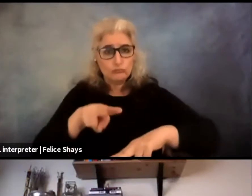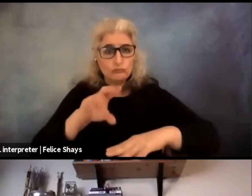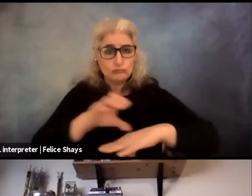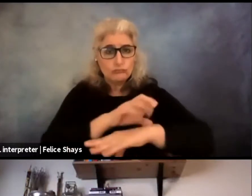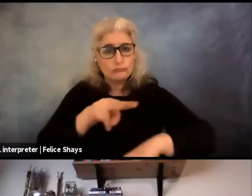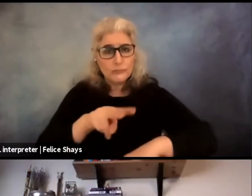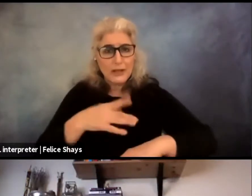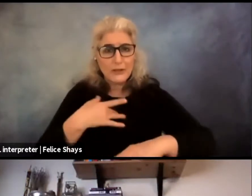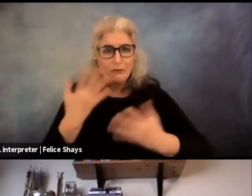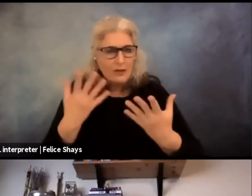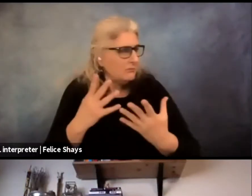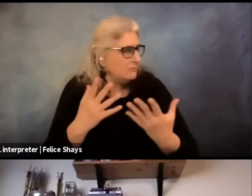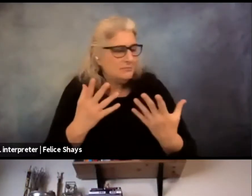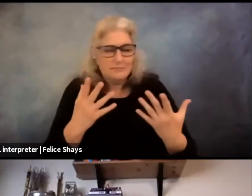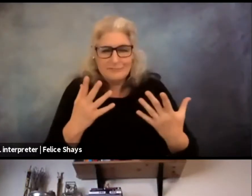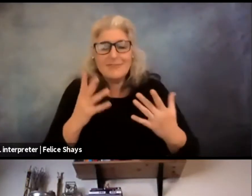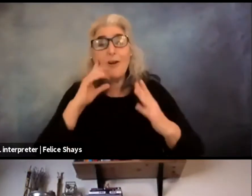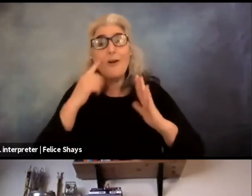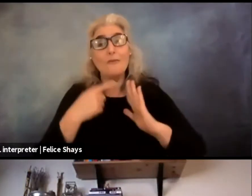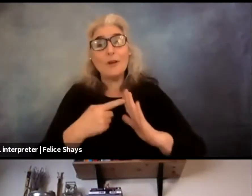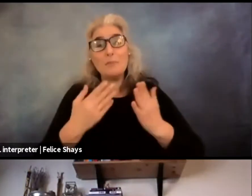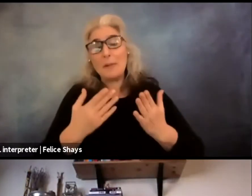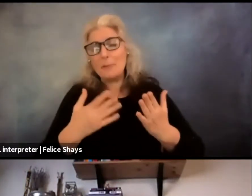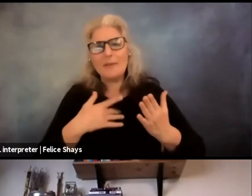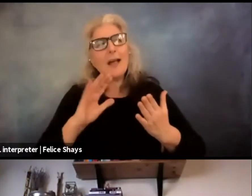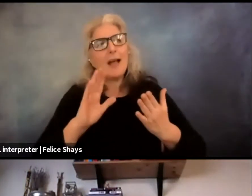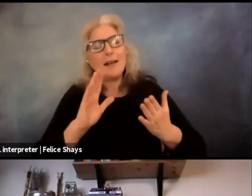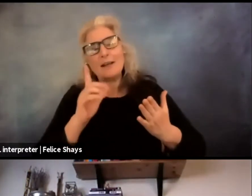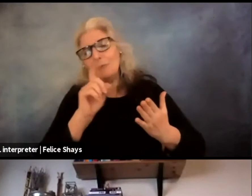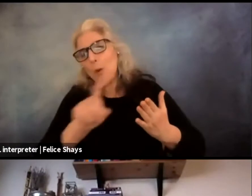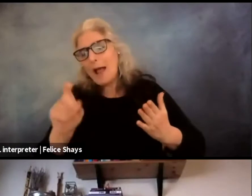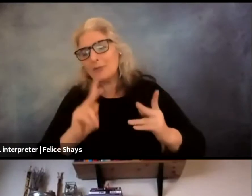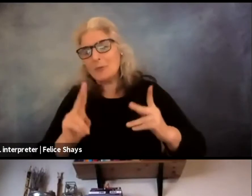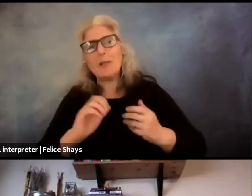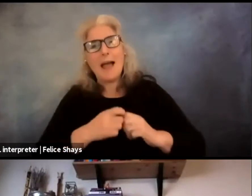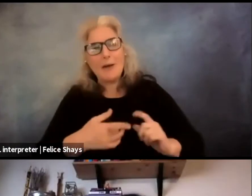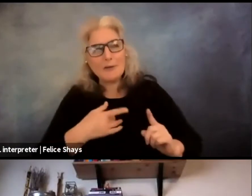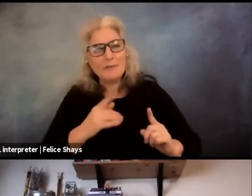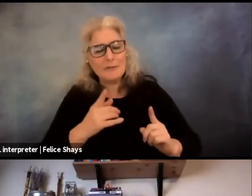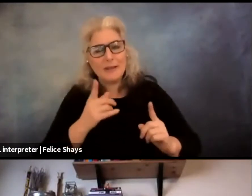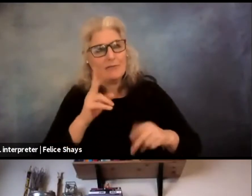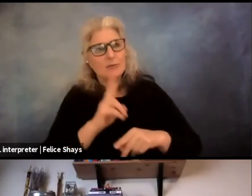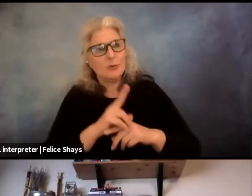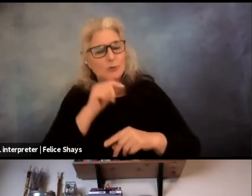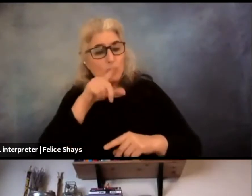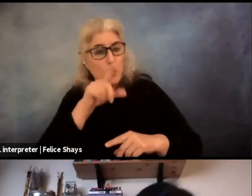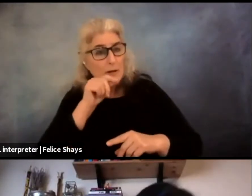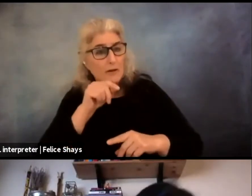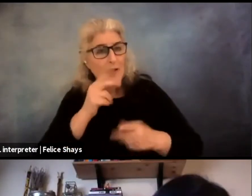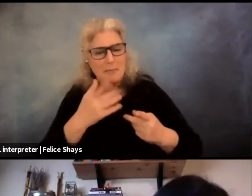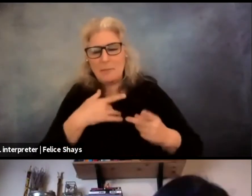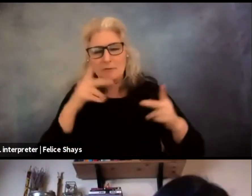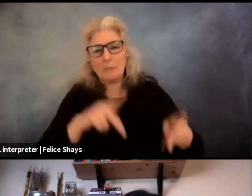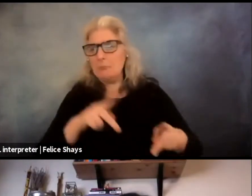probably we could say, how do we all feel on Twitter? And maybe we would respond similar to the park, and so I don't know. I'm